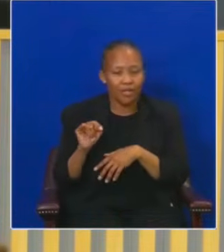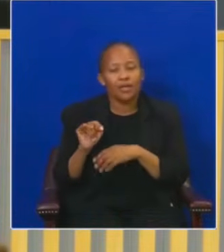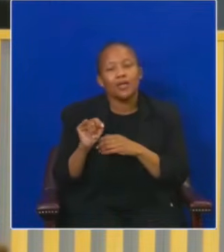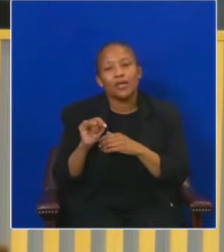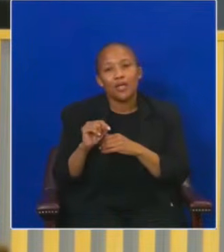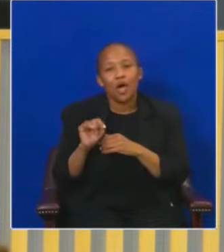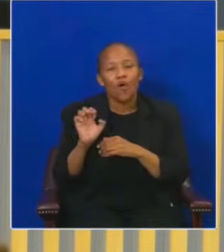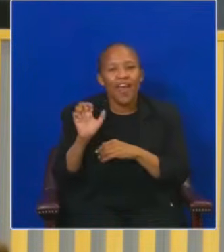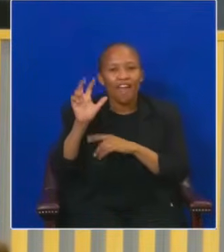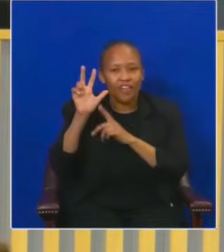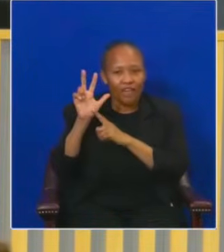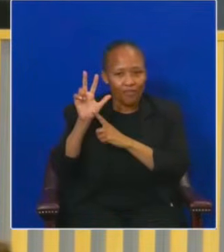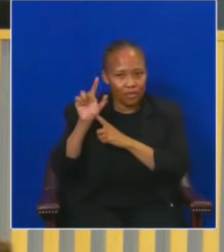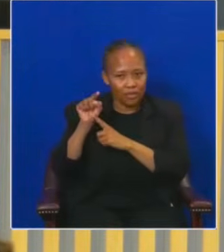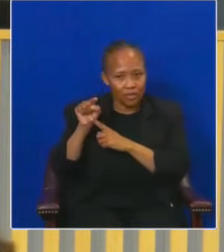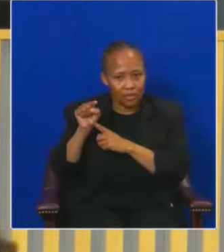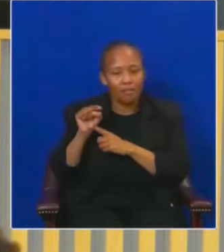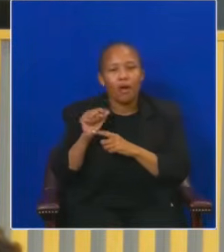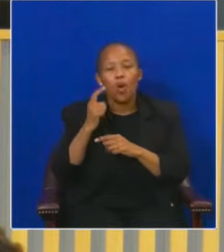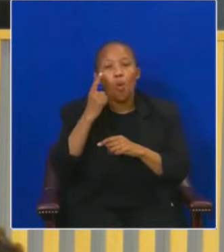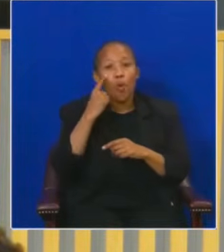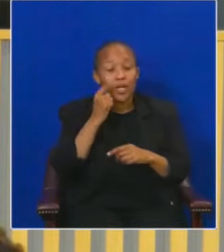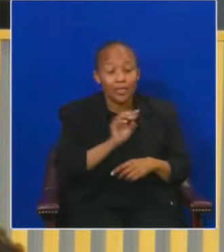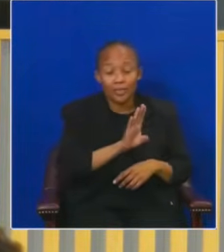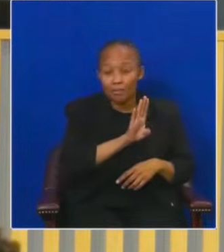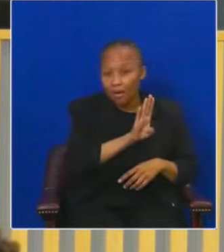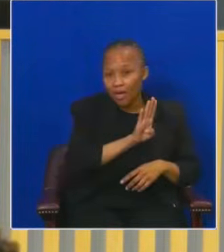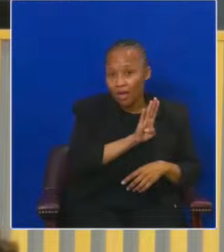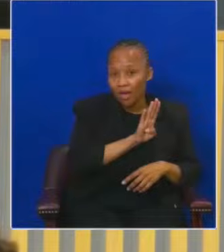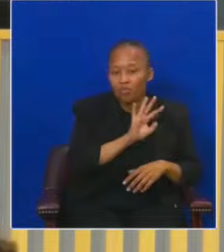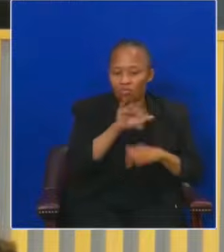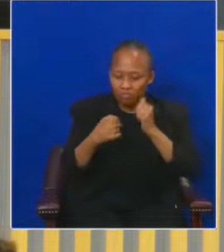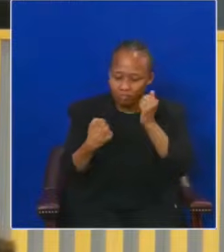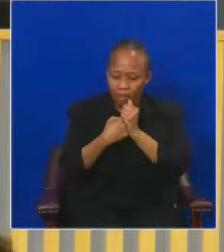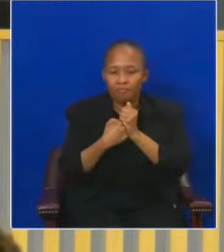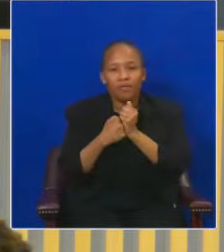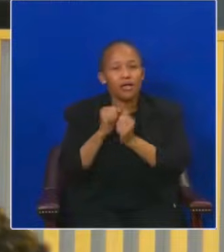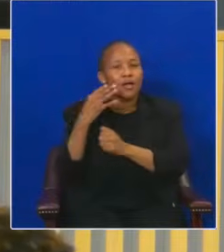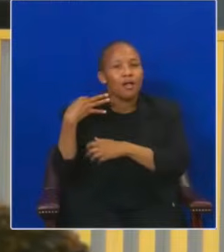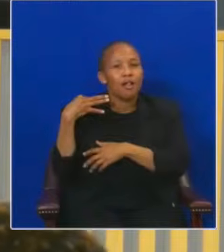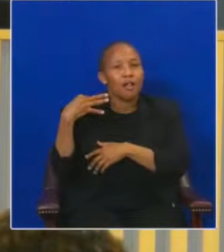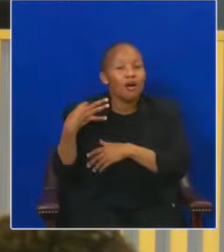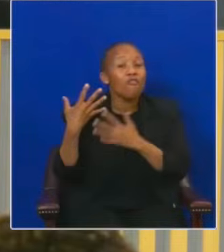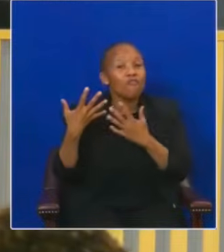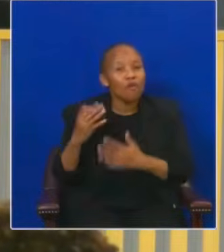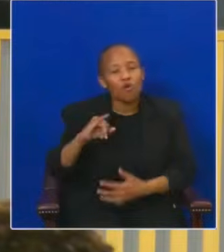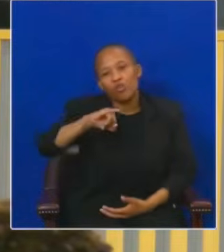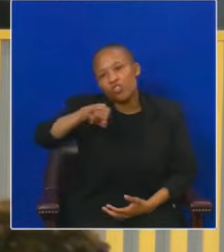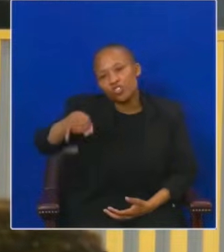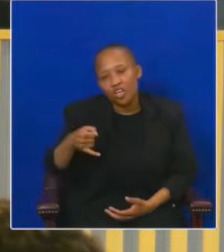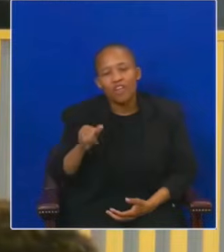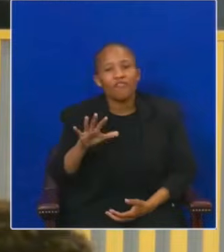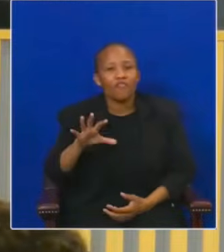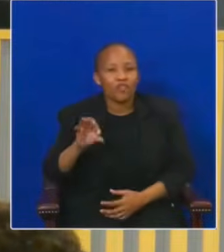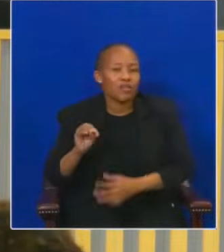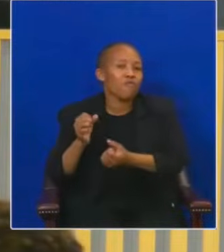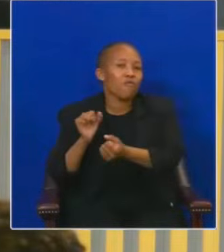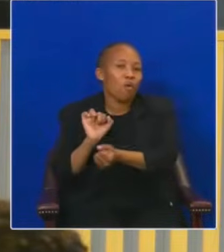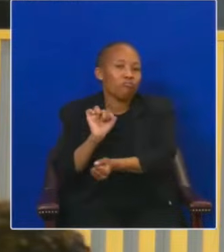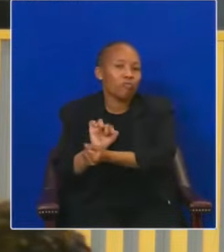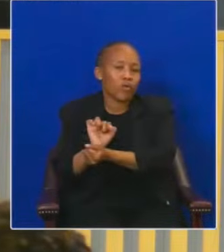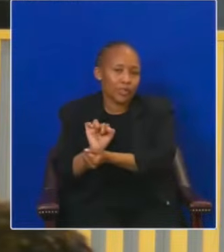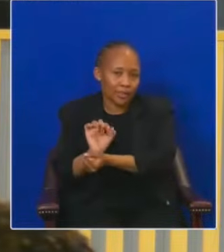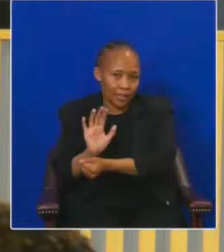in support or for the application for the J50 warrant of an arrest, he